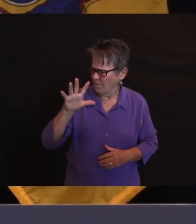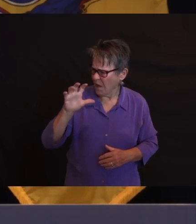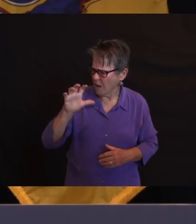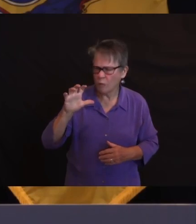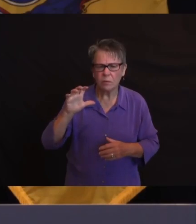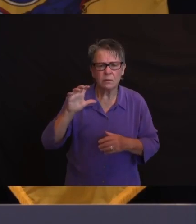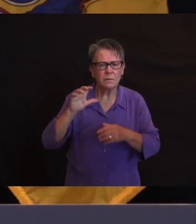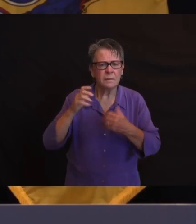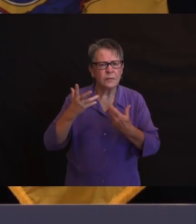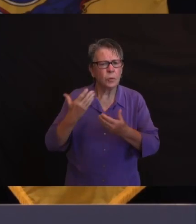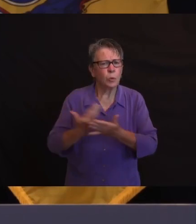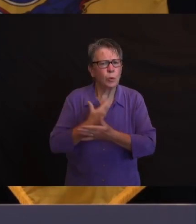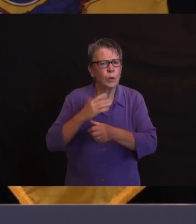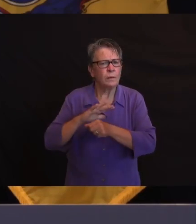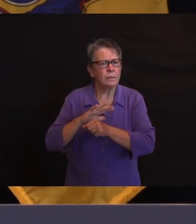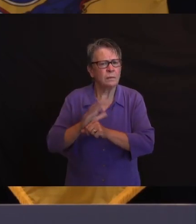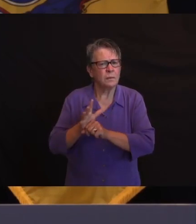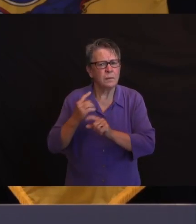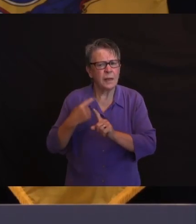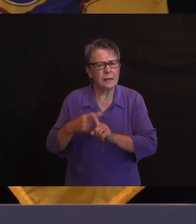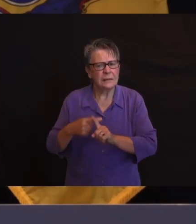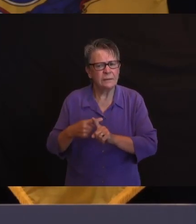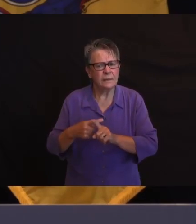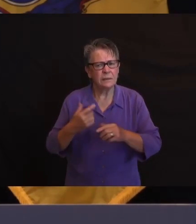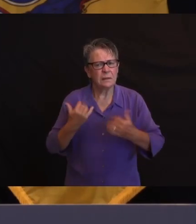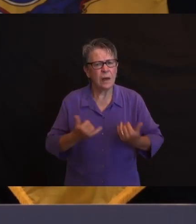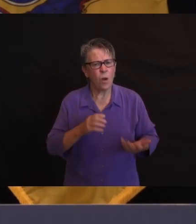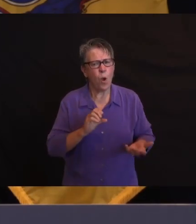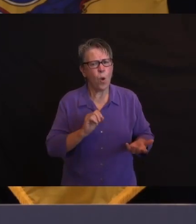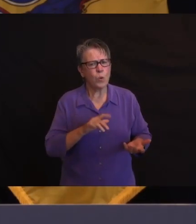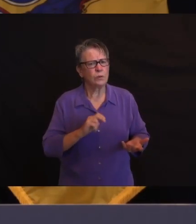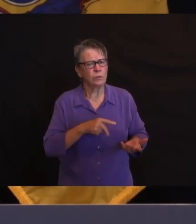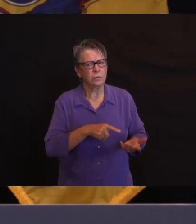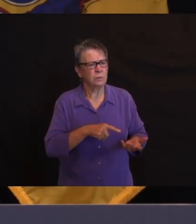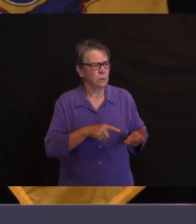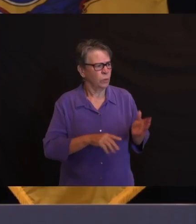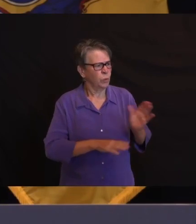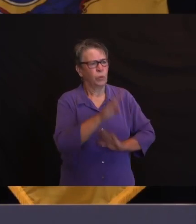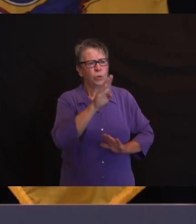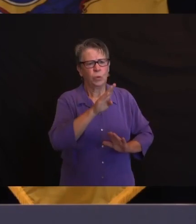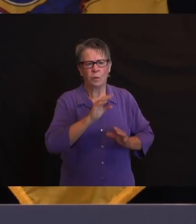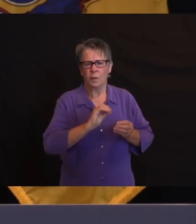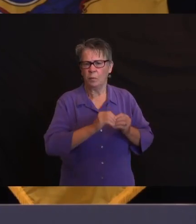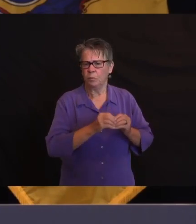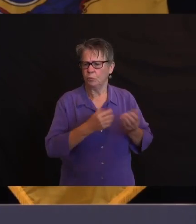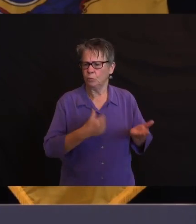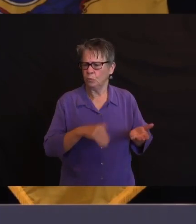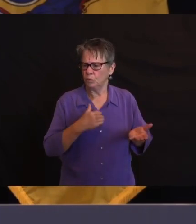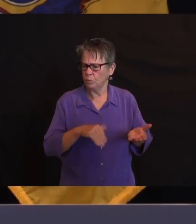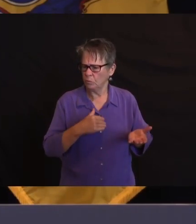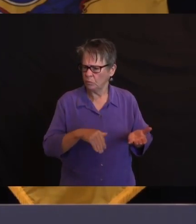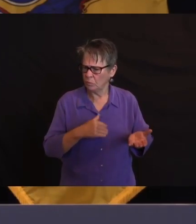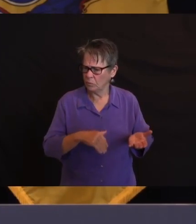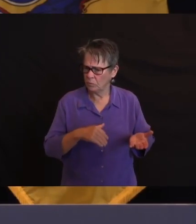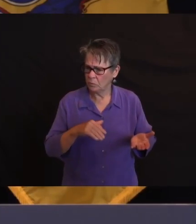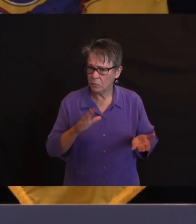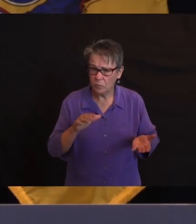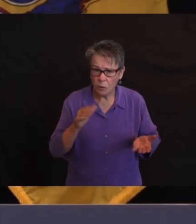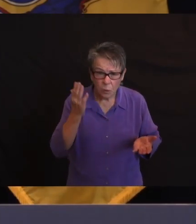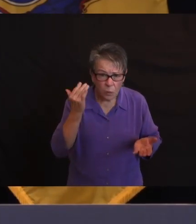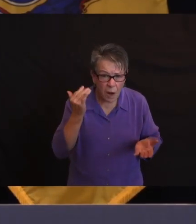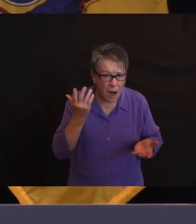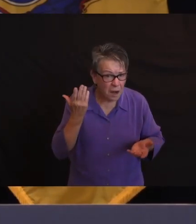There's been general discussion to this point about what's causing this, and we're thinking maybe religious gatherings and so forth. Do we still